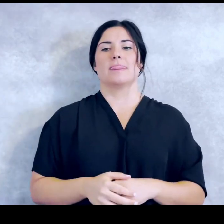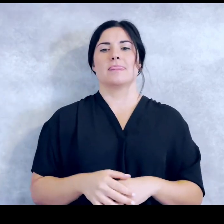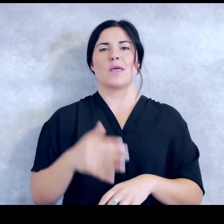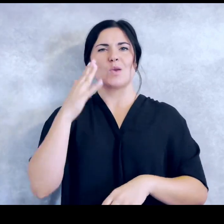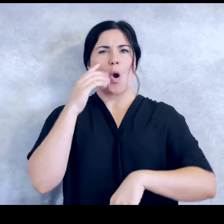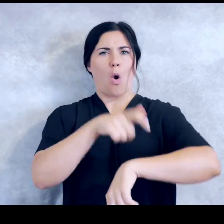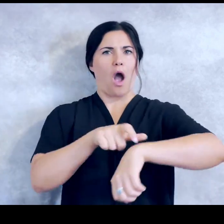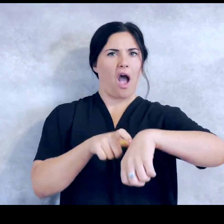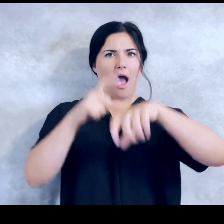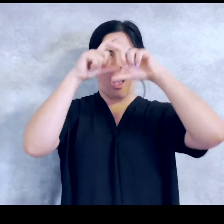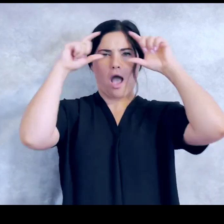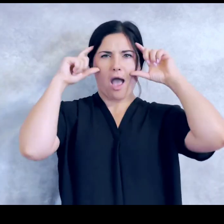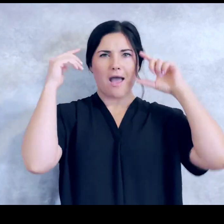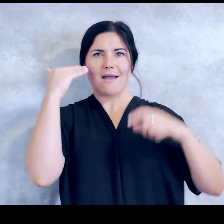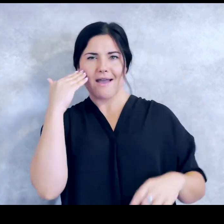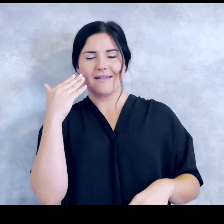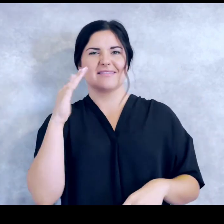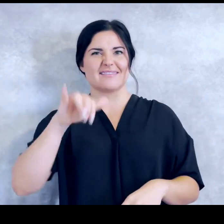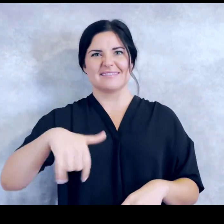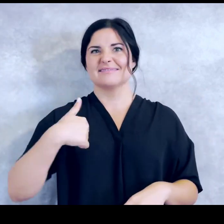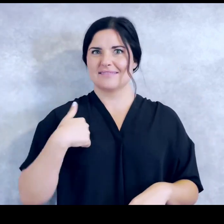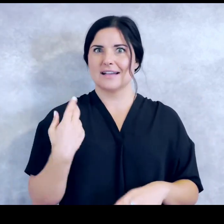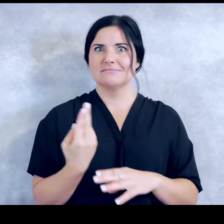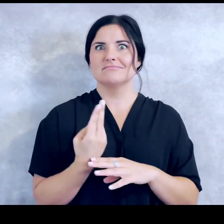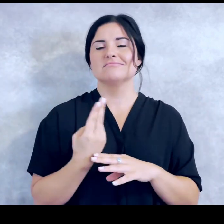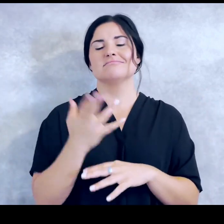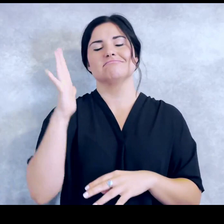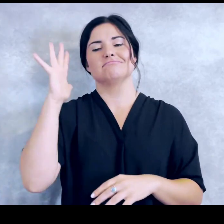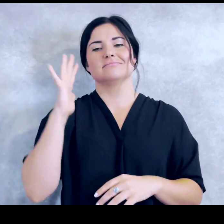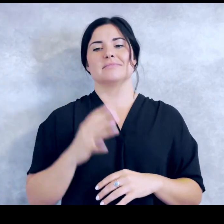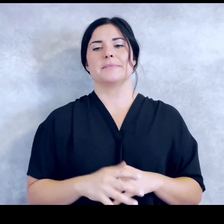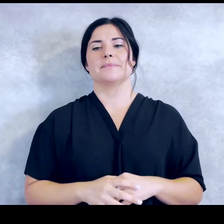and get ready. Right? You had the wristband, the headband, the whole thing.